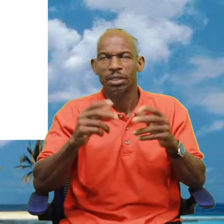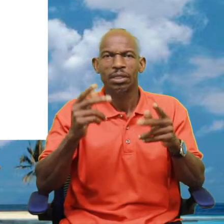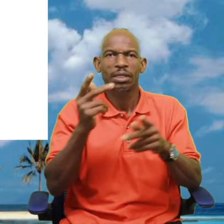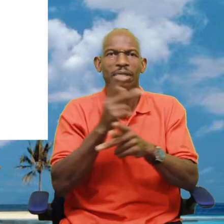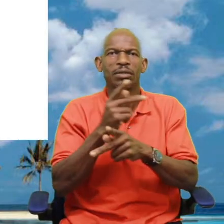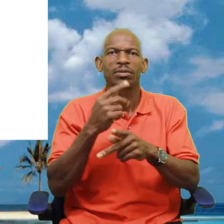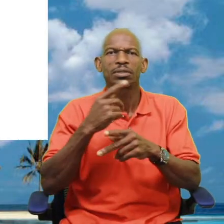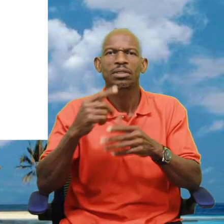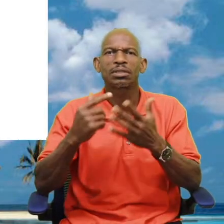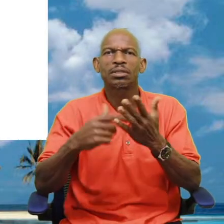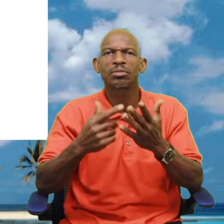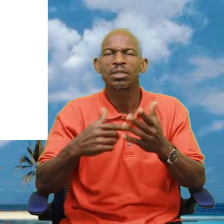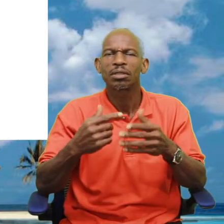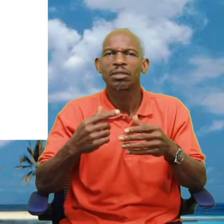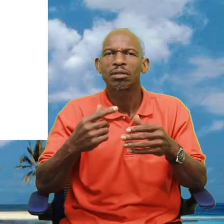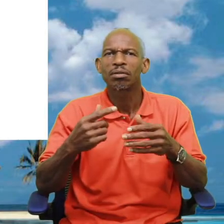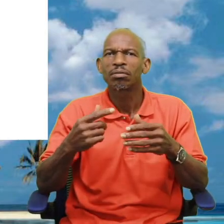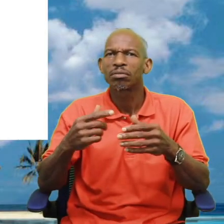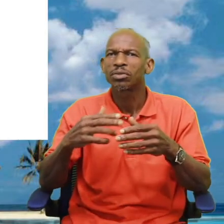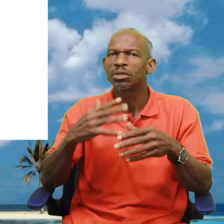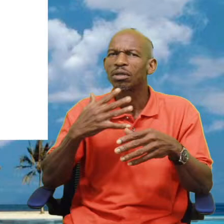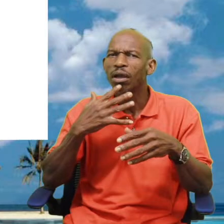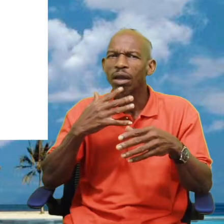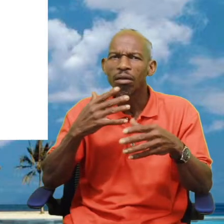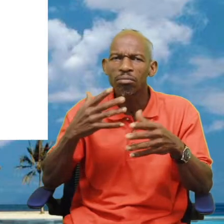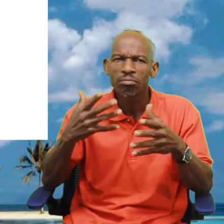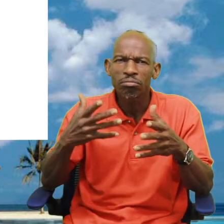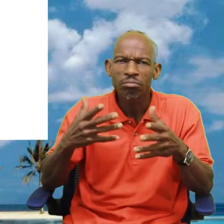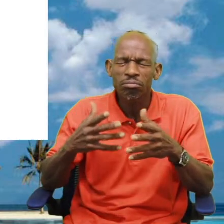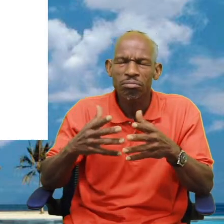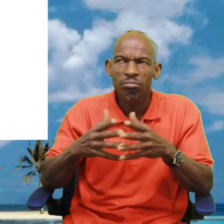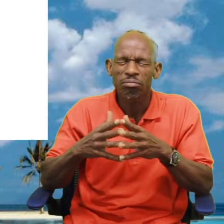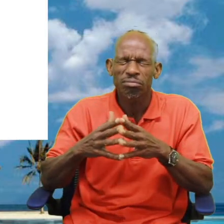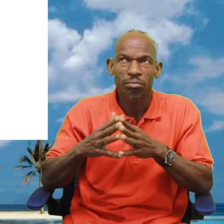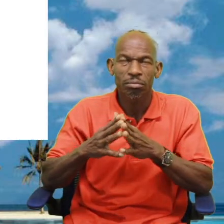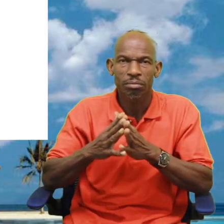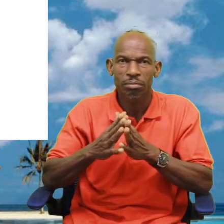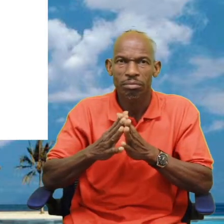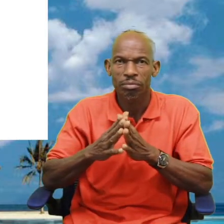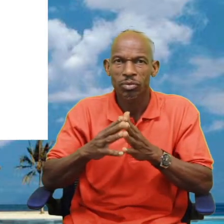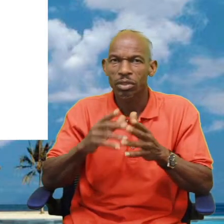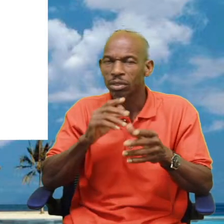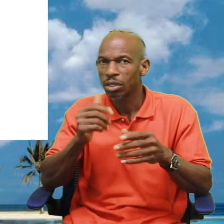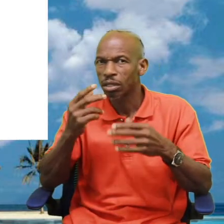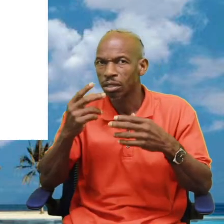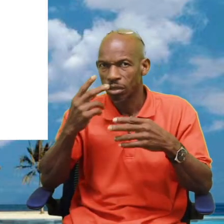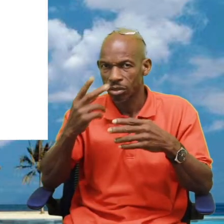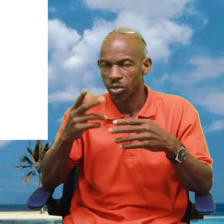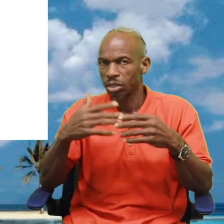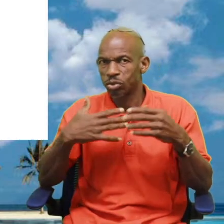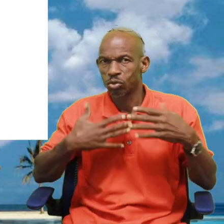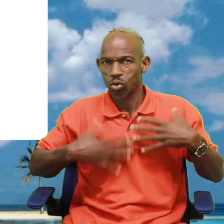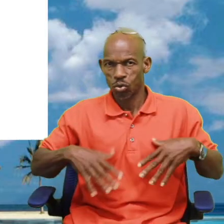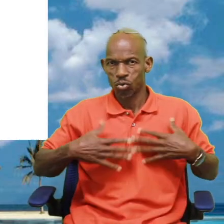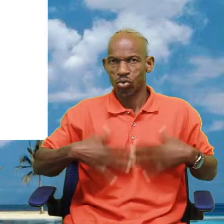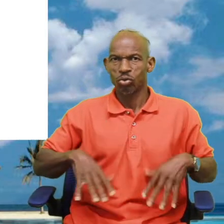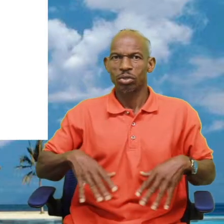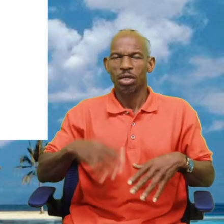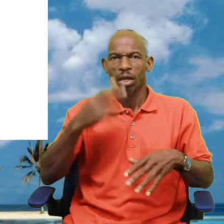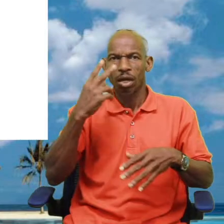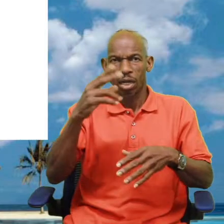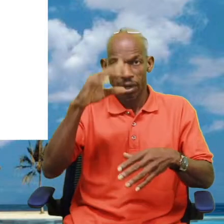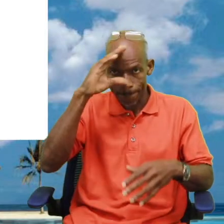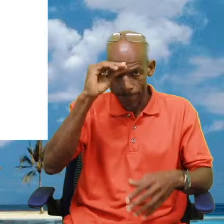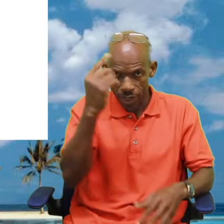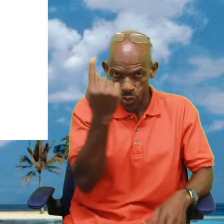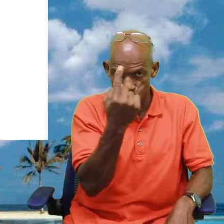about the color something. All right, so we're not looking at the color of his clothes. We're just looking at doctor. We're just looking at